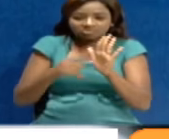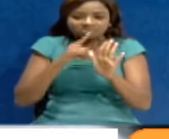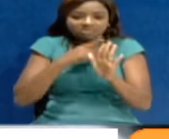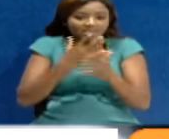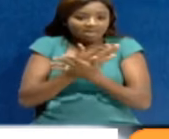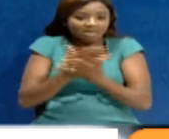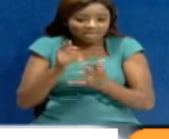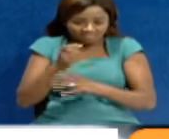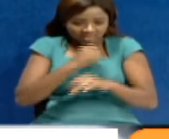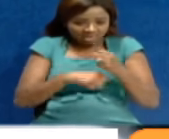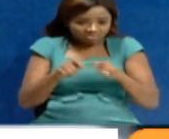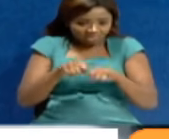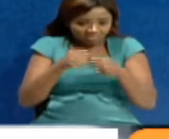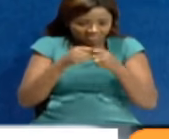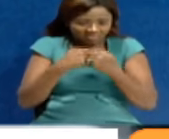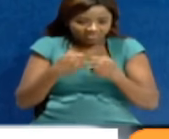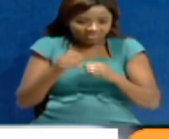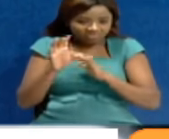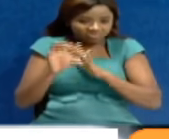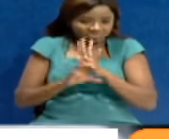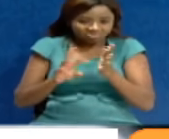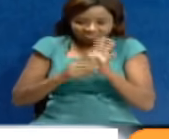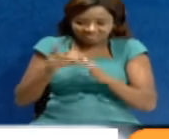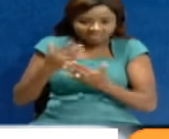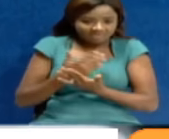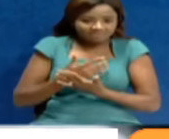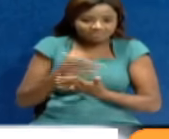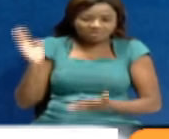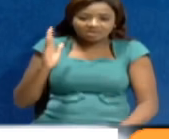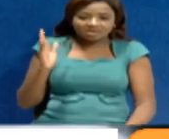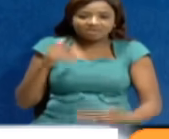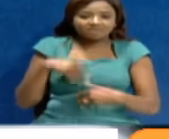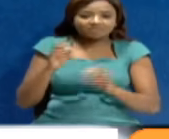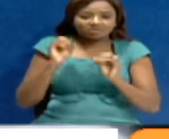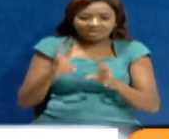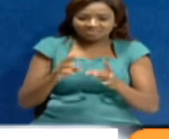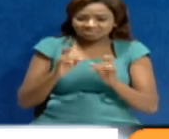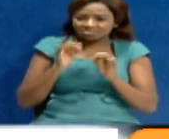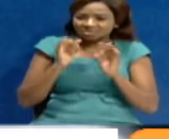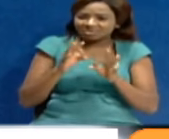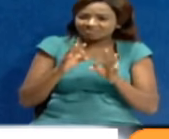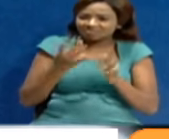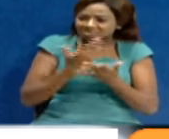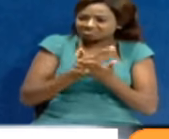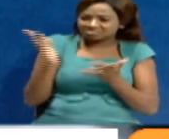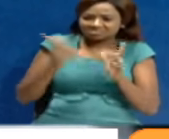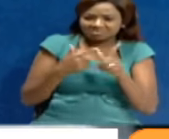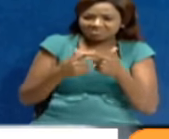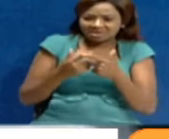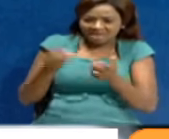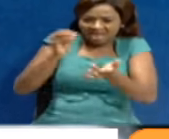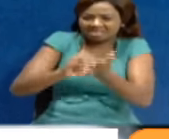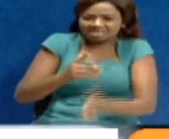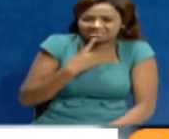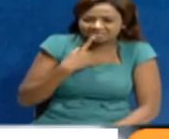done in violation of the Constitution is null and void. So if it is null and void, how can you give it any legitimacy, you